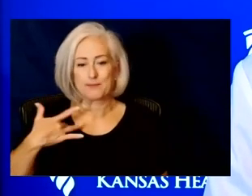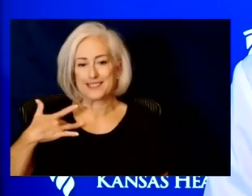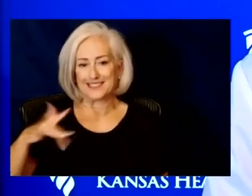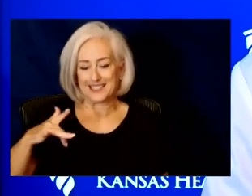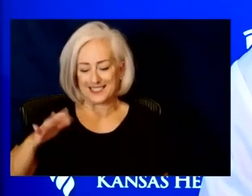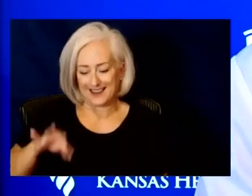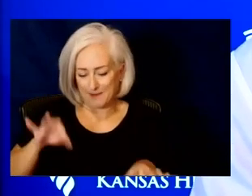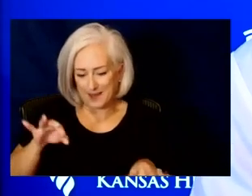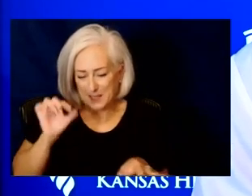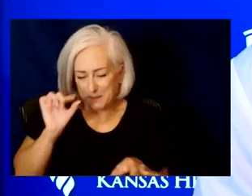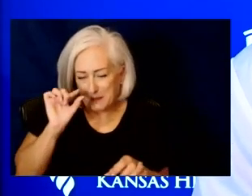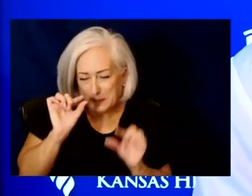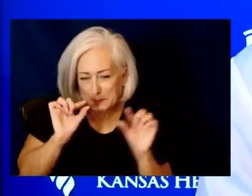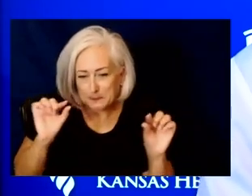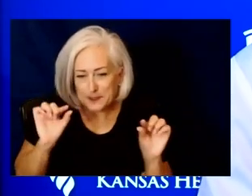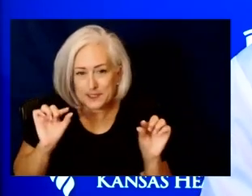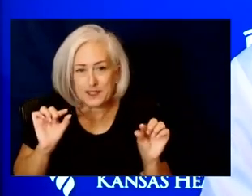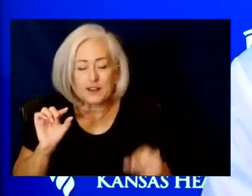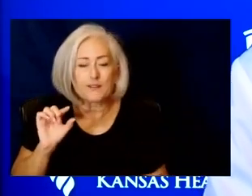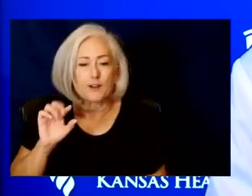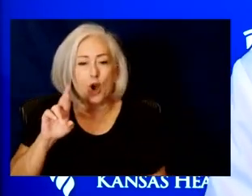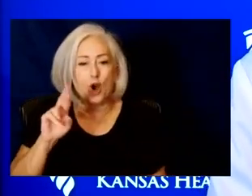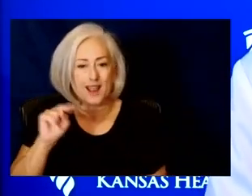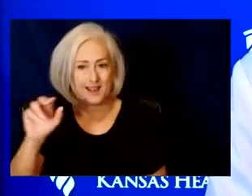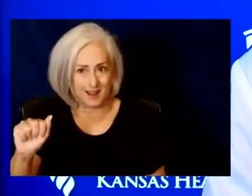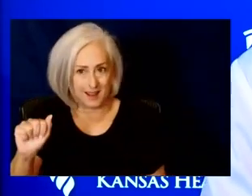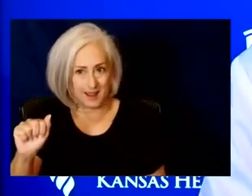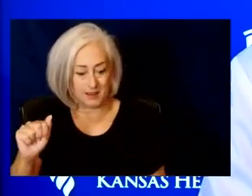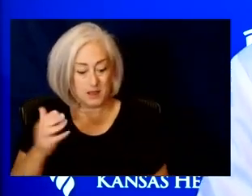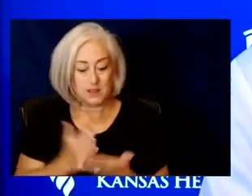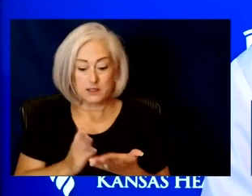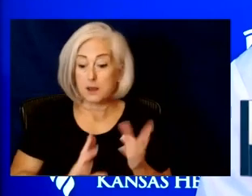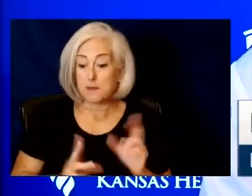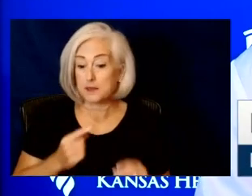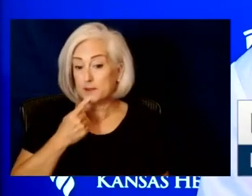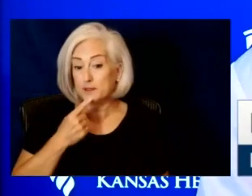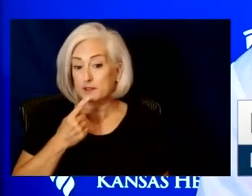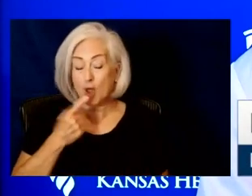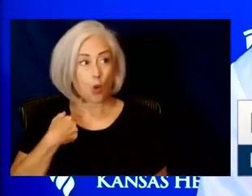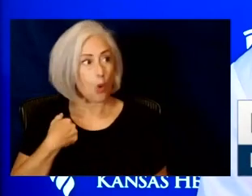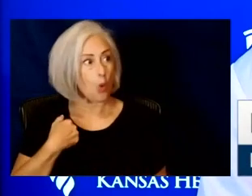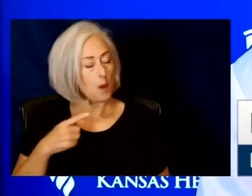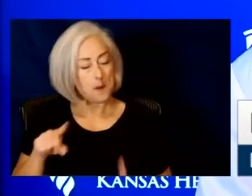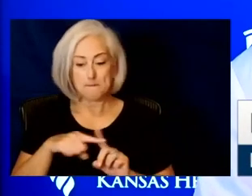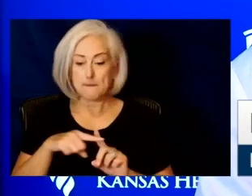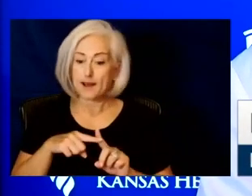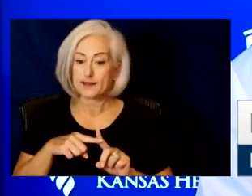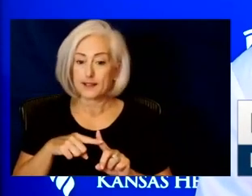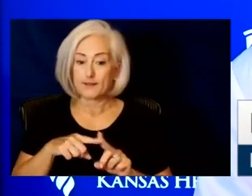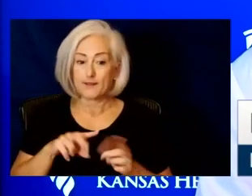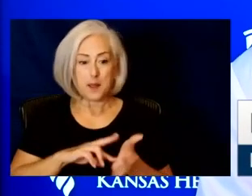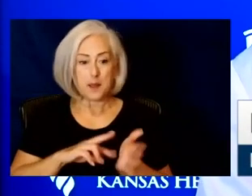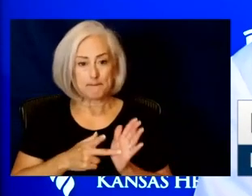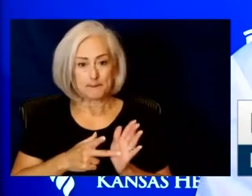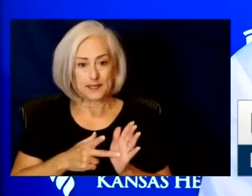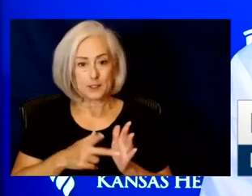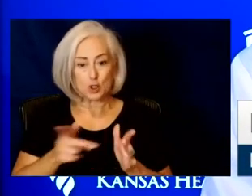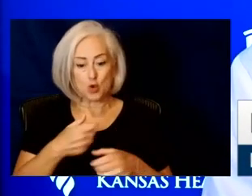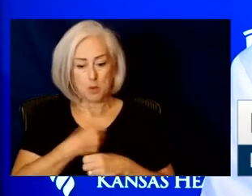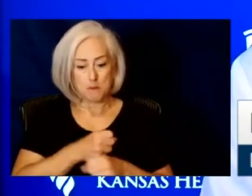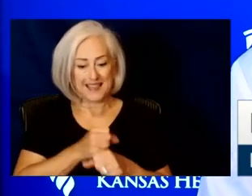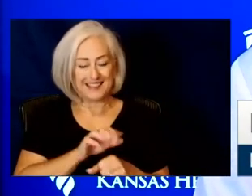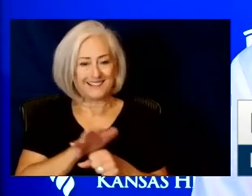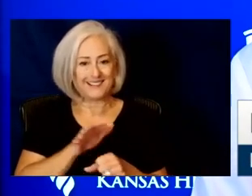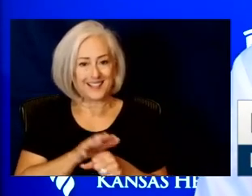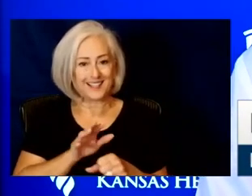pieces of that RNA. Some people will say, well, if you are antigen positive, you are creating enough virus to be spread to